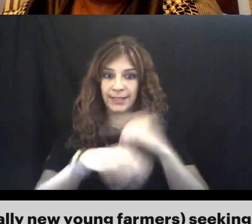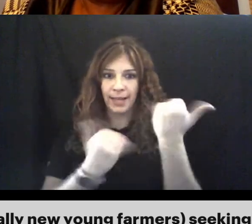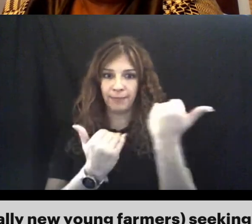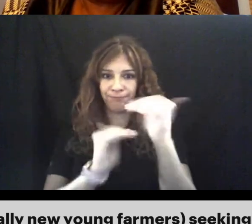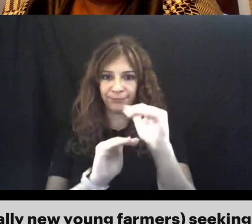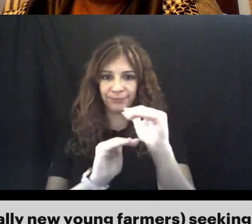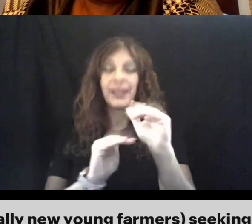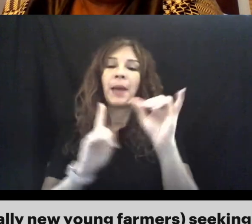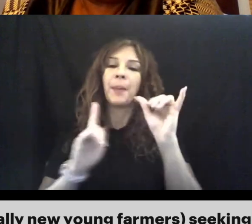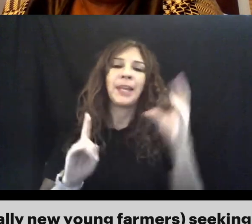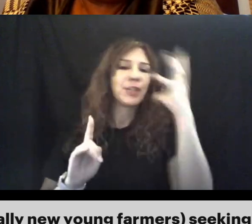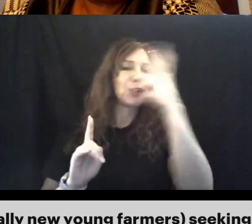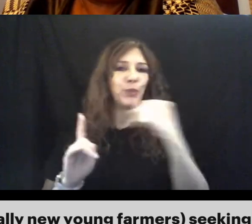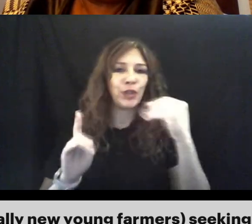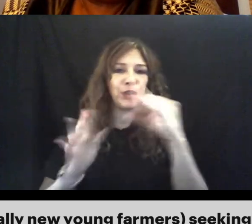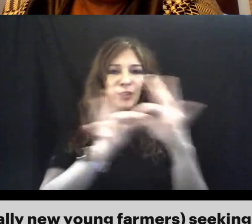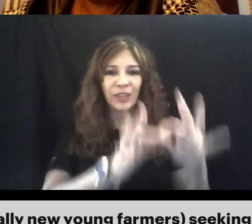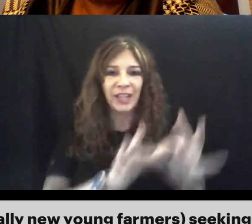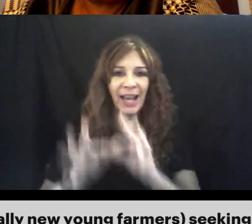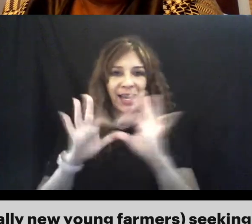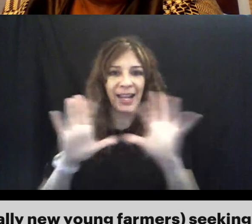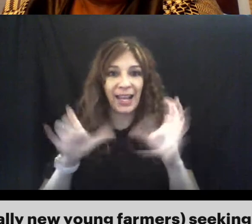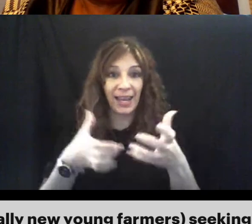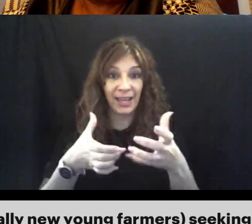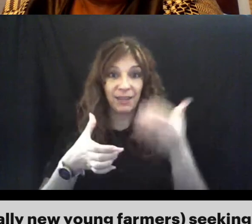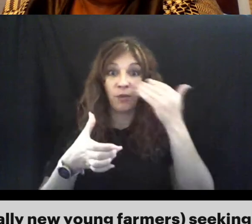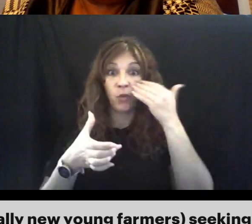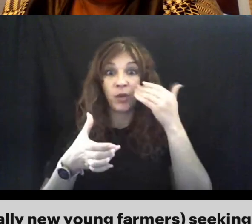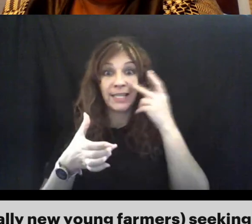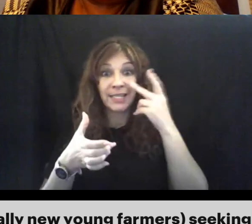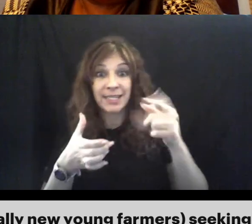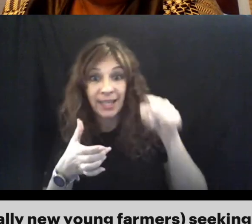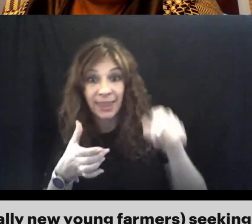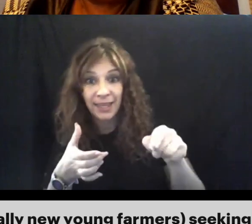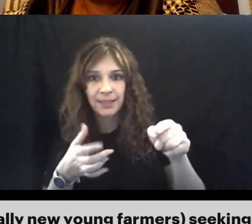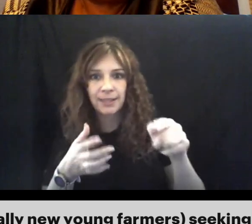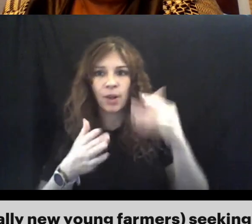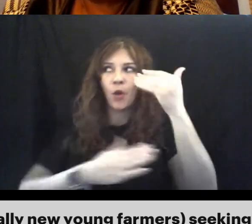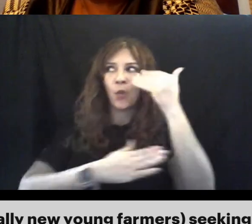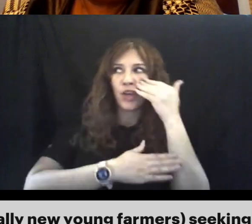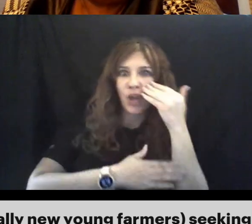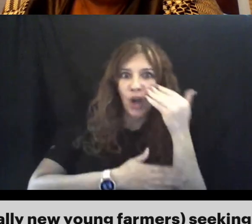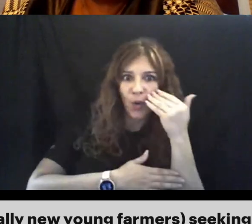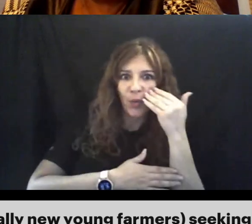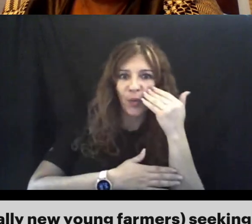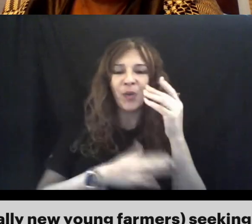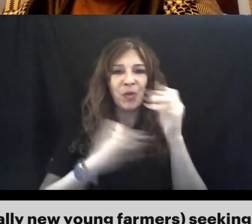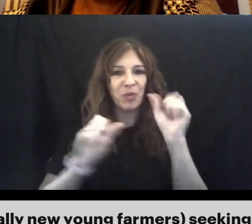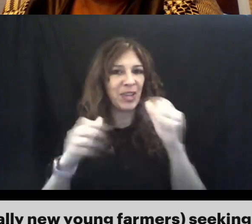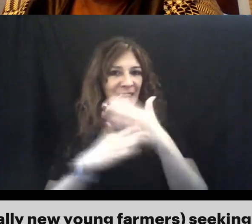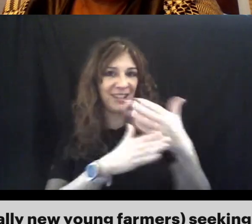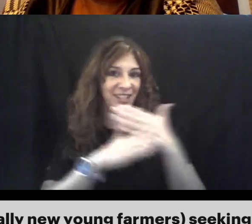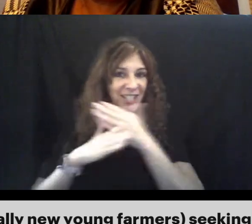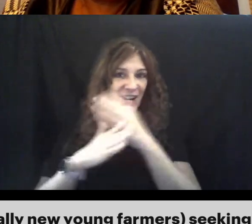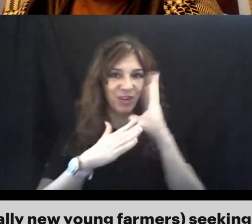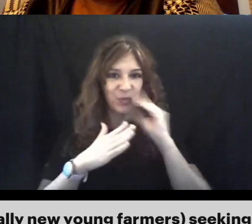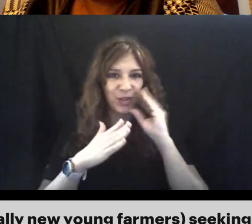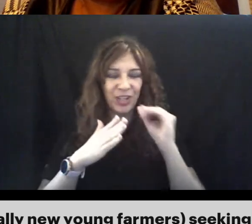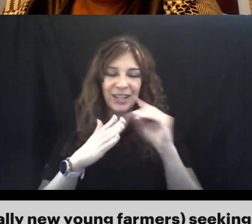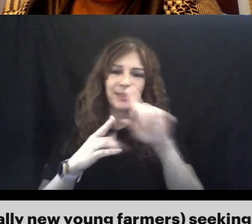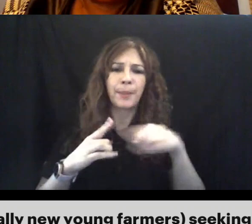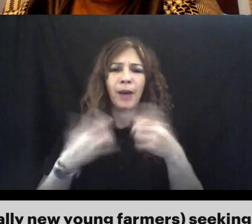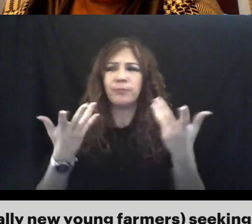That's the beauty of the collective, right? We see this, we know this, we can share experiences about what we see happening